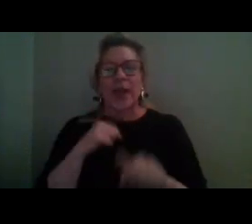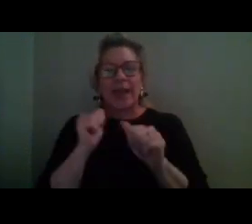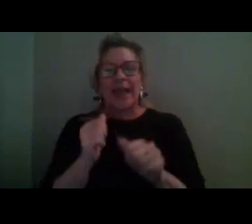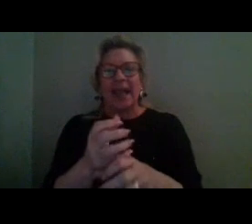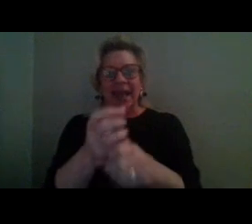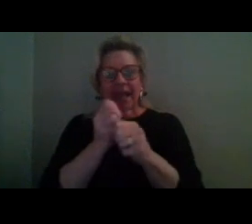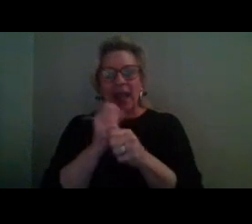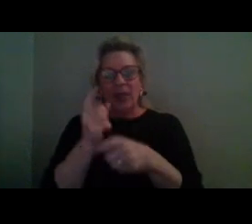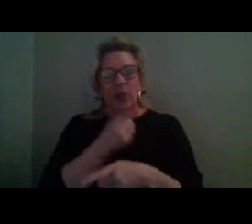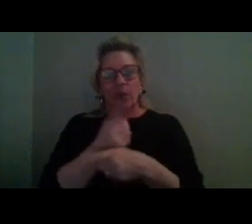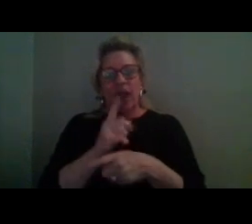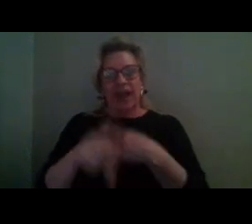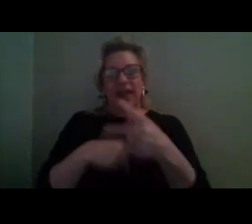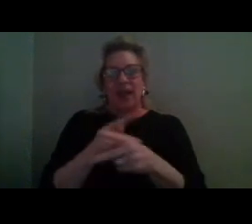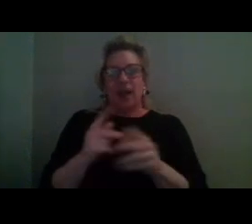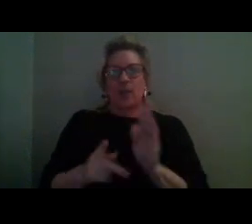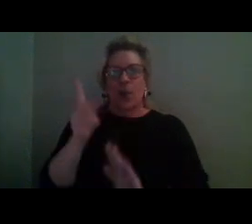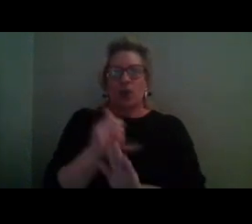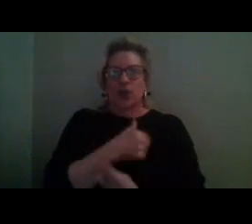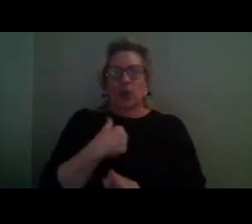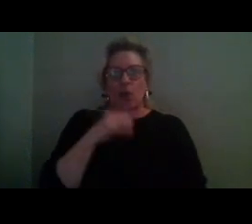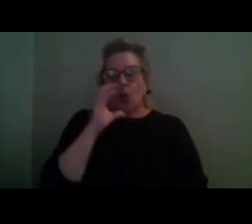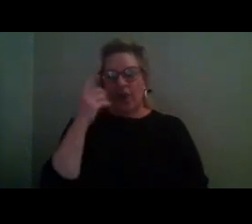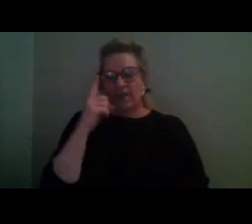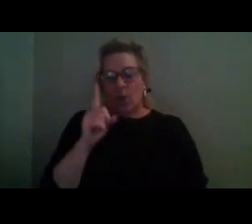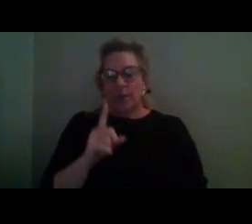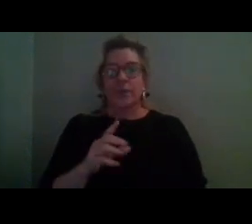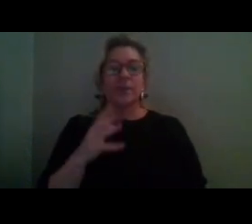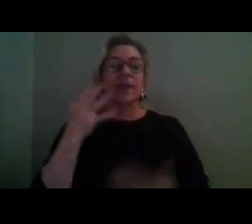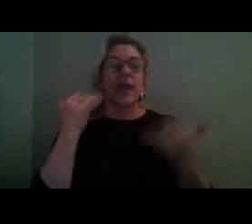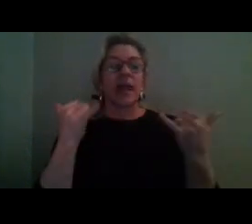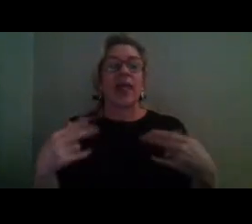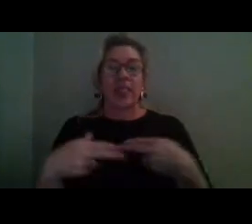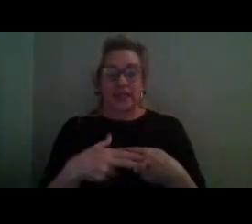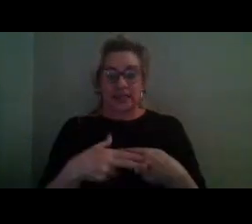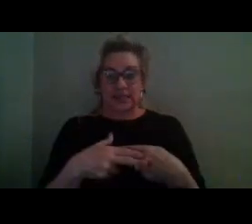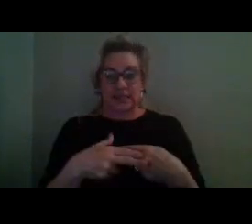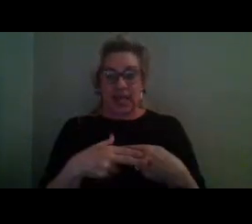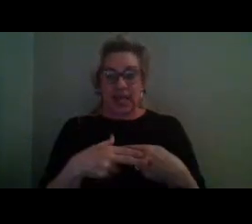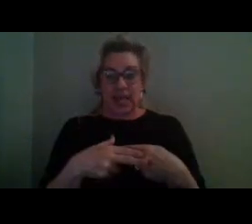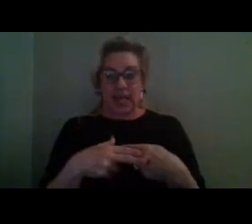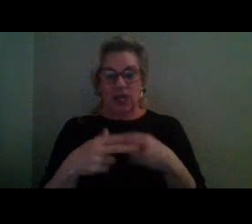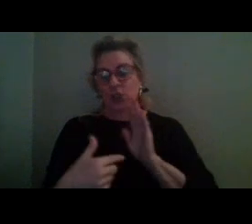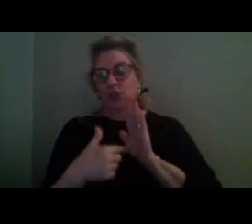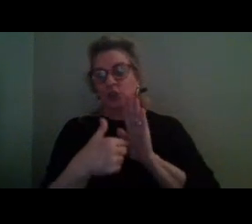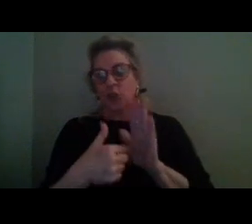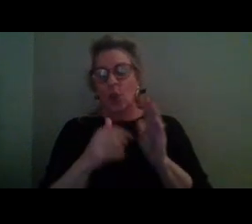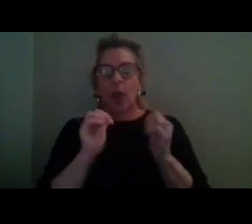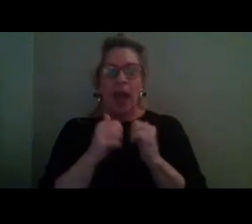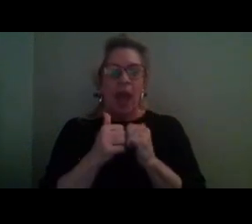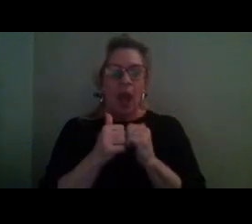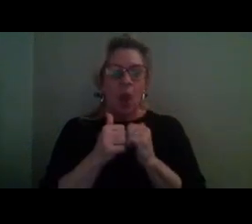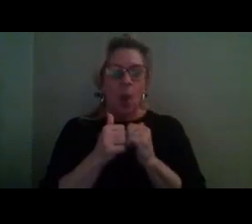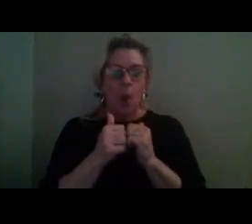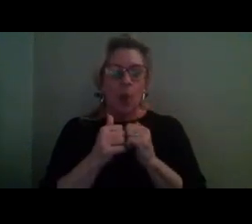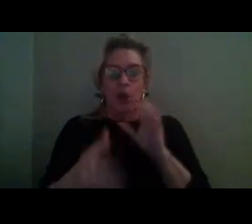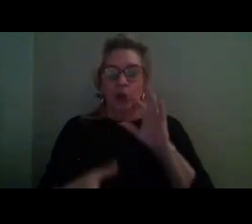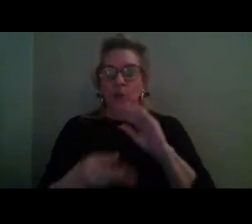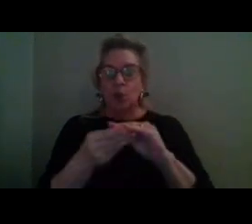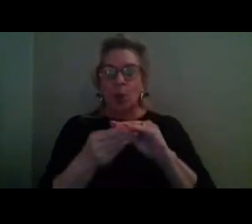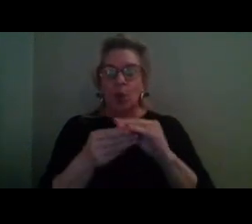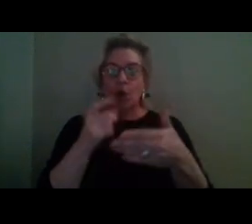projects that we were looking for. Okay, and then this slide here is showing how the total project